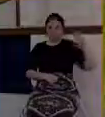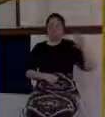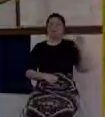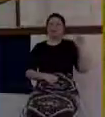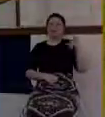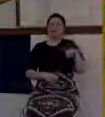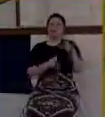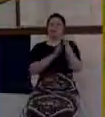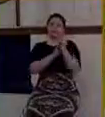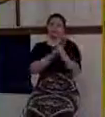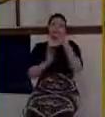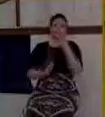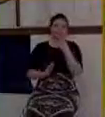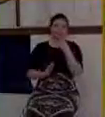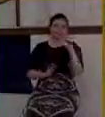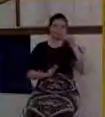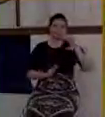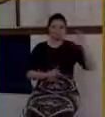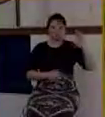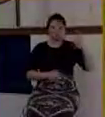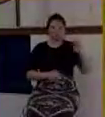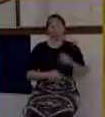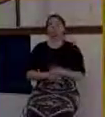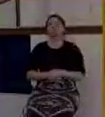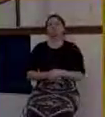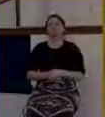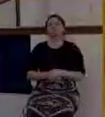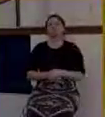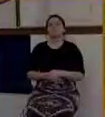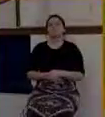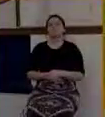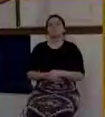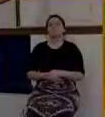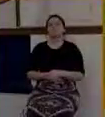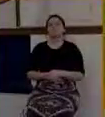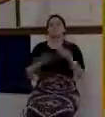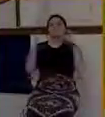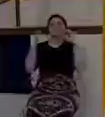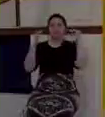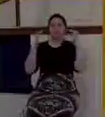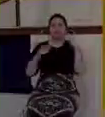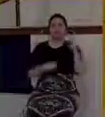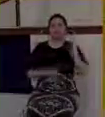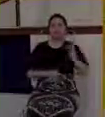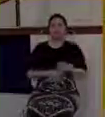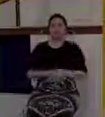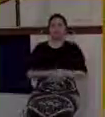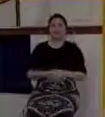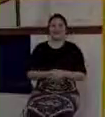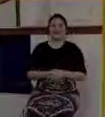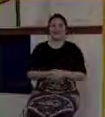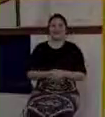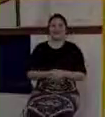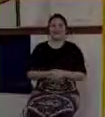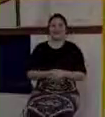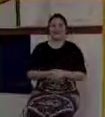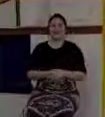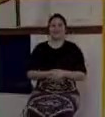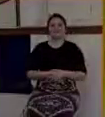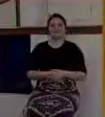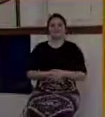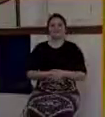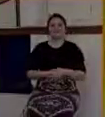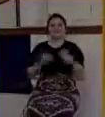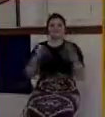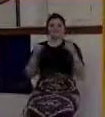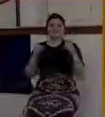back in the book of Deuteronomy. Now, the Sadducees thought that that one passage alone proved in their minds that there